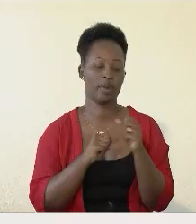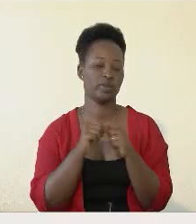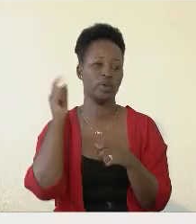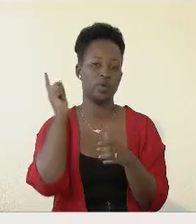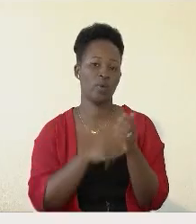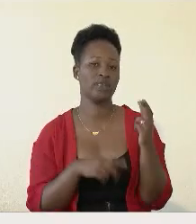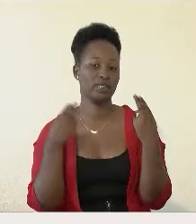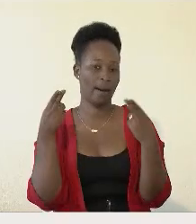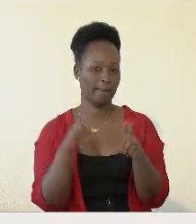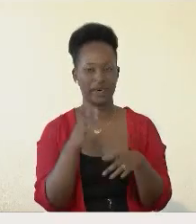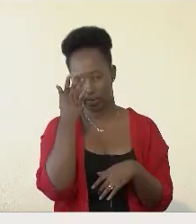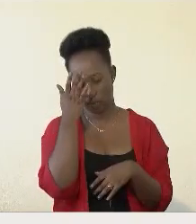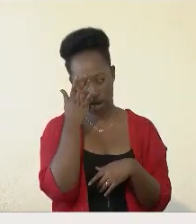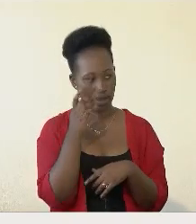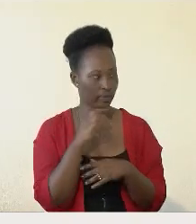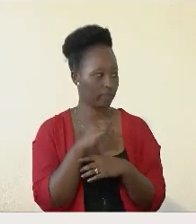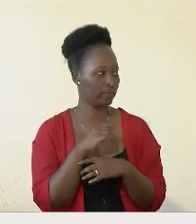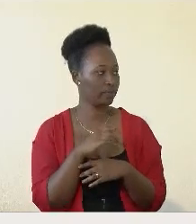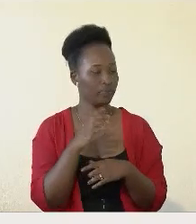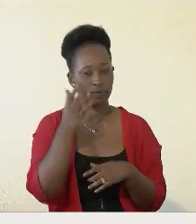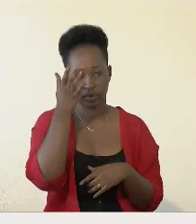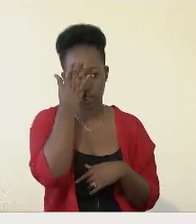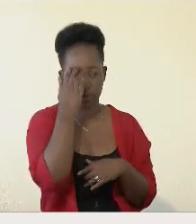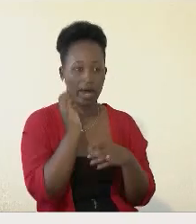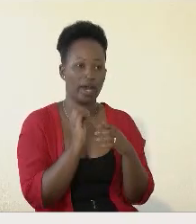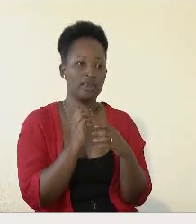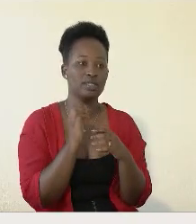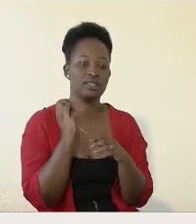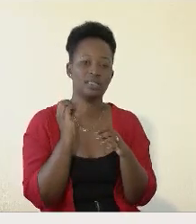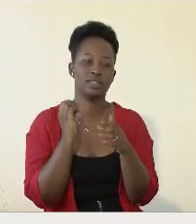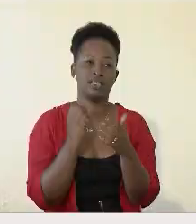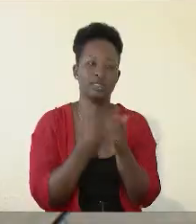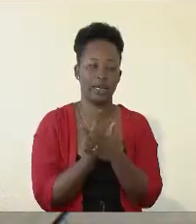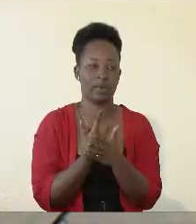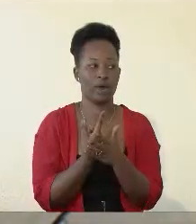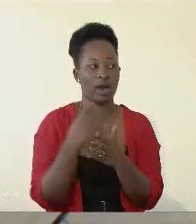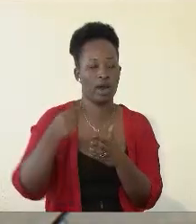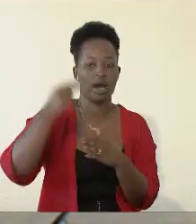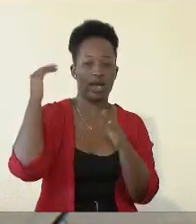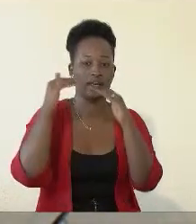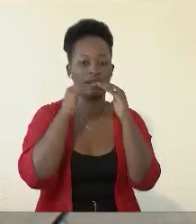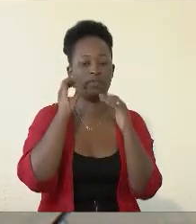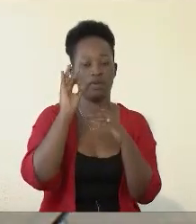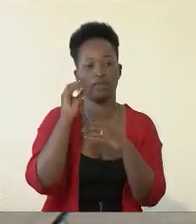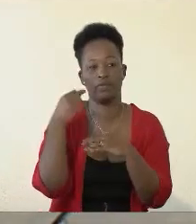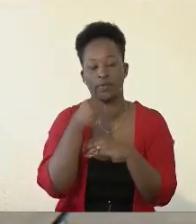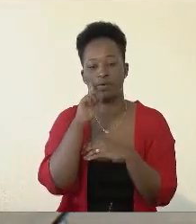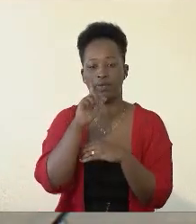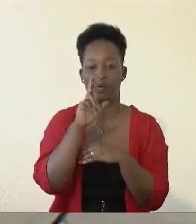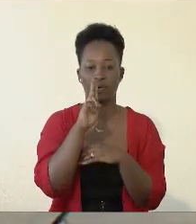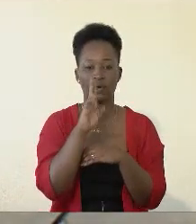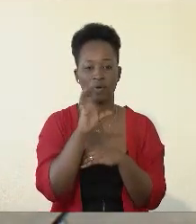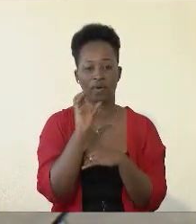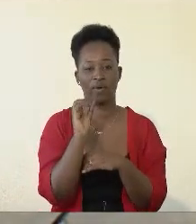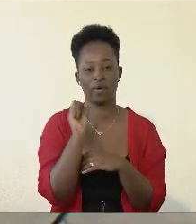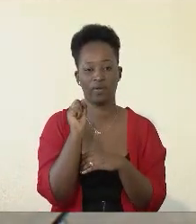what is the disease. The disease that is caused by high level of glucose in the blood, when the insulin are